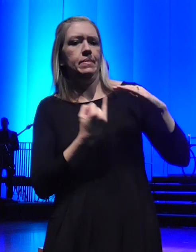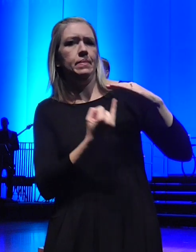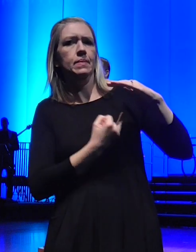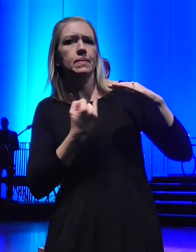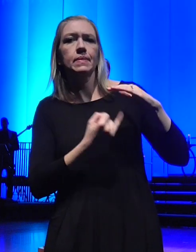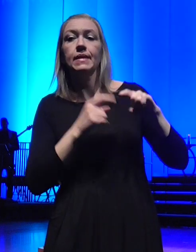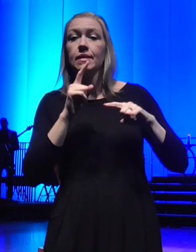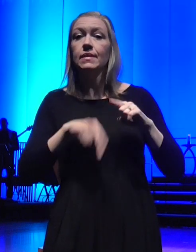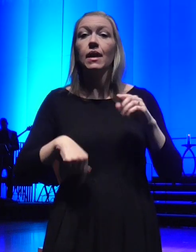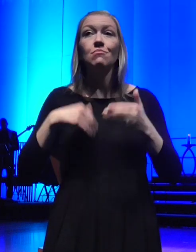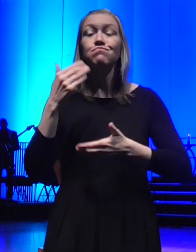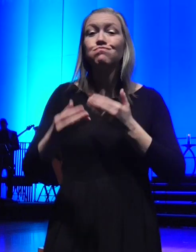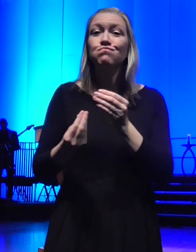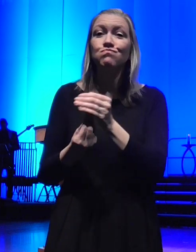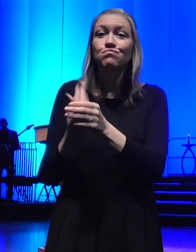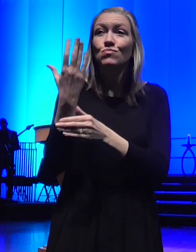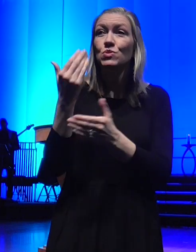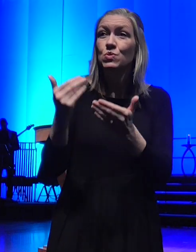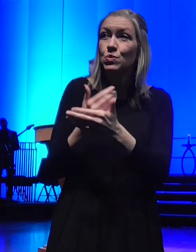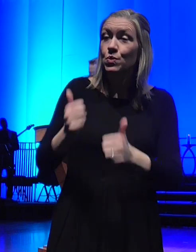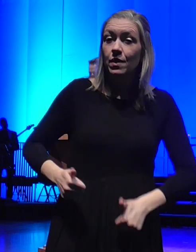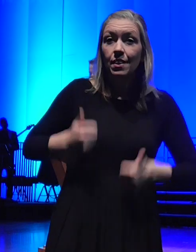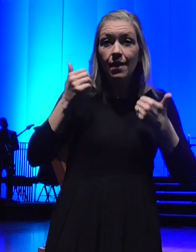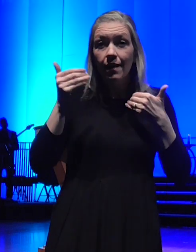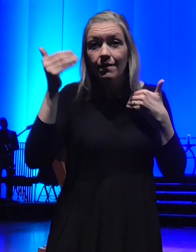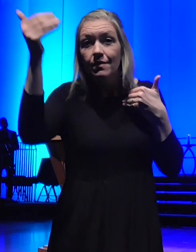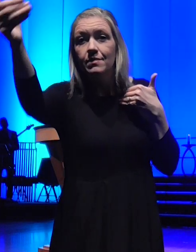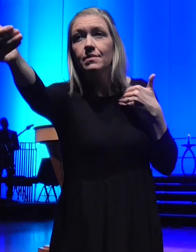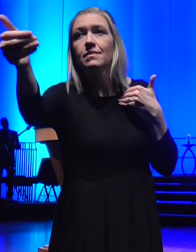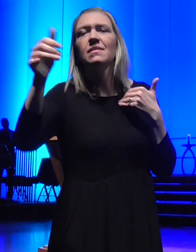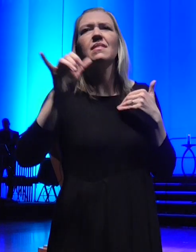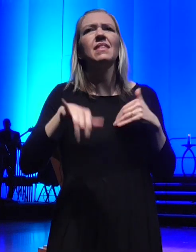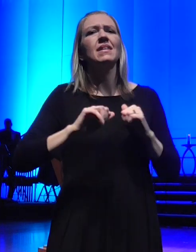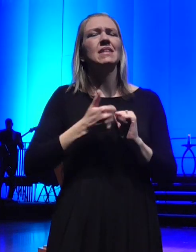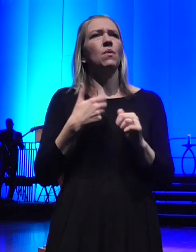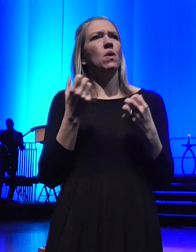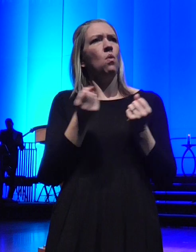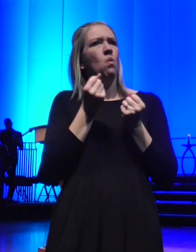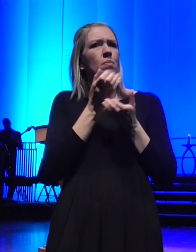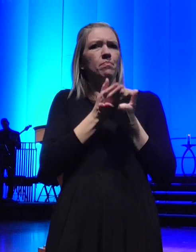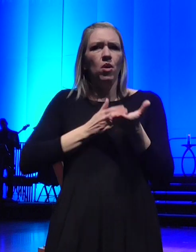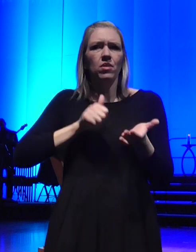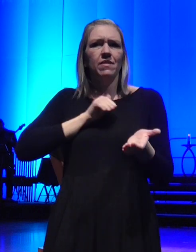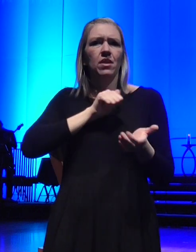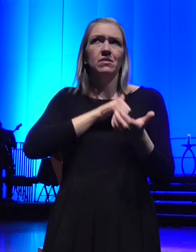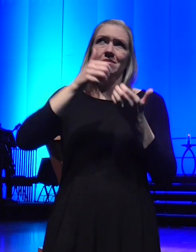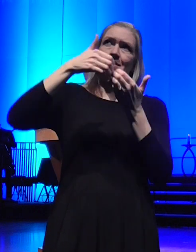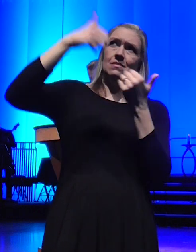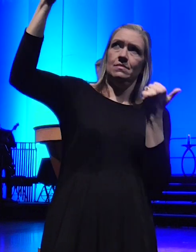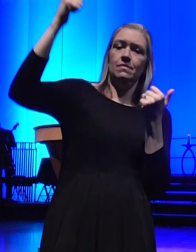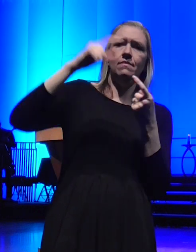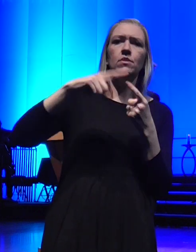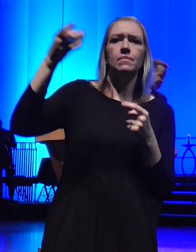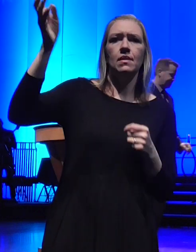the new life ahead of us. It is a way we hold part of ourselves apart from God."